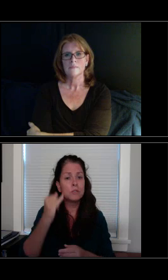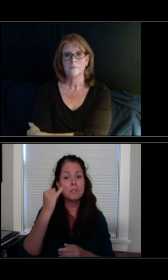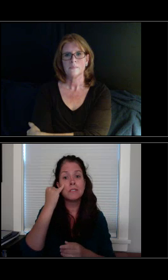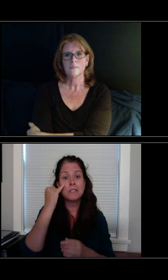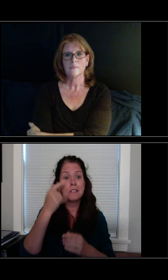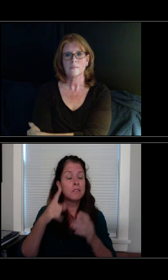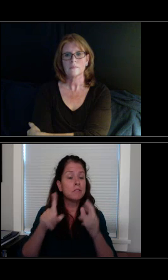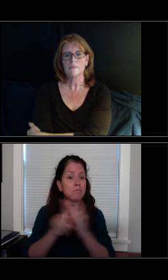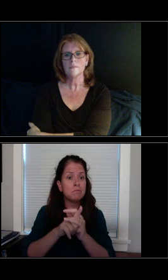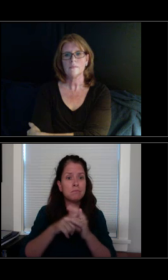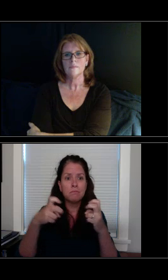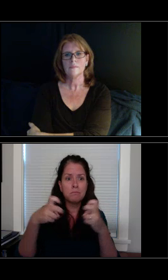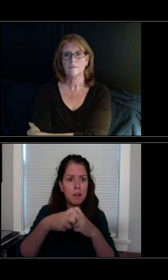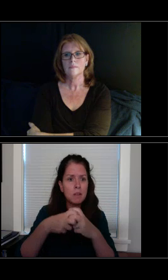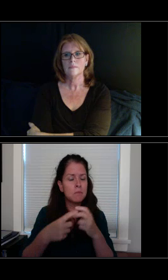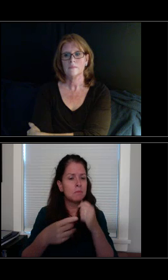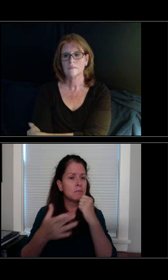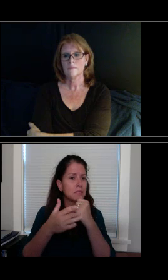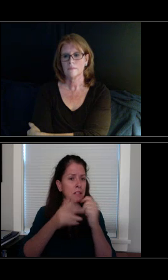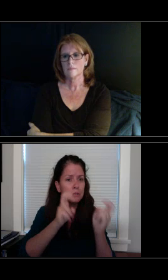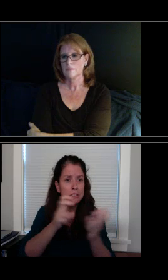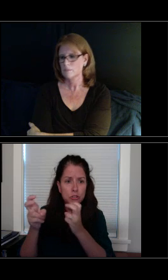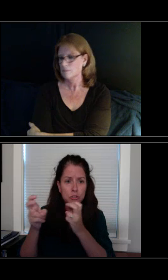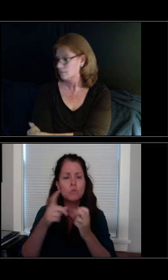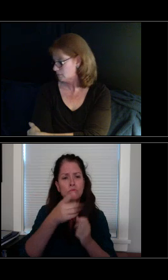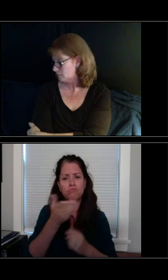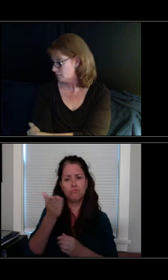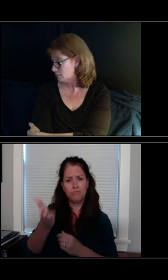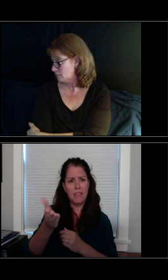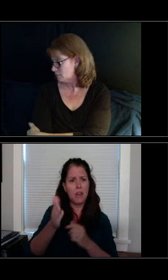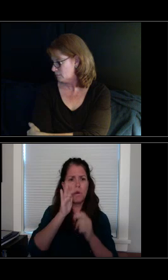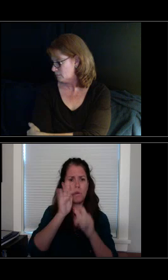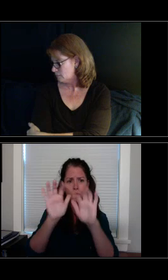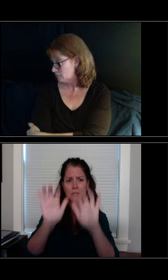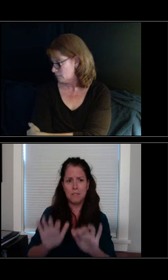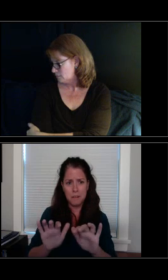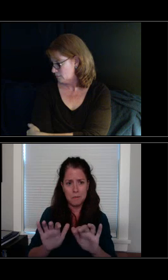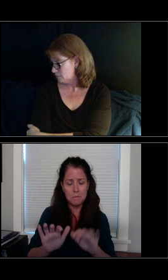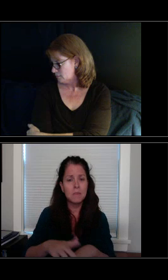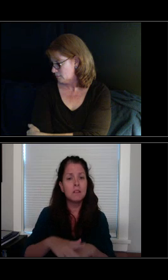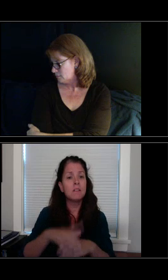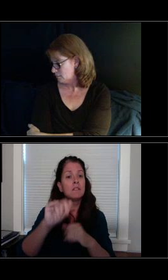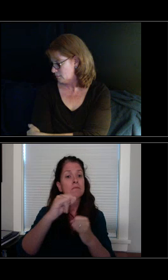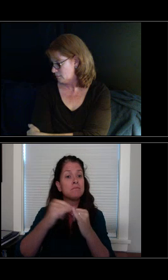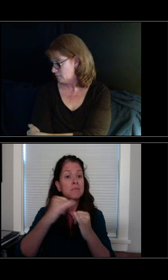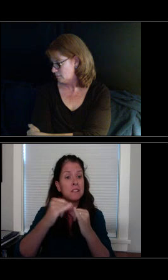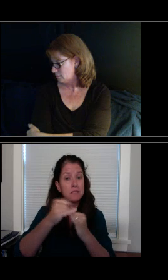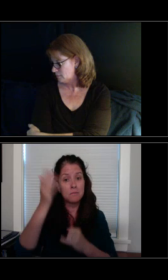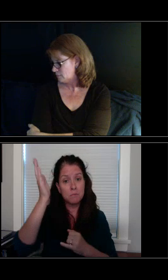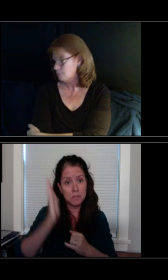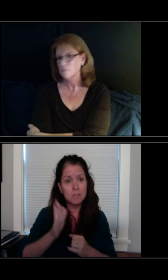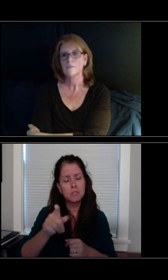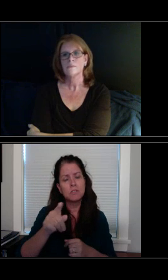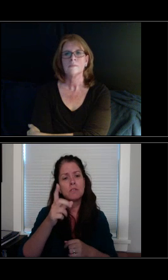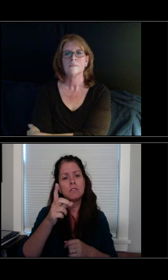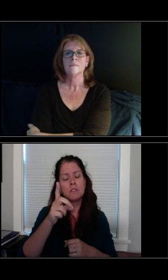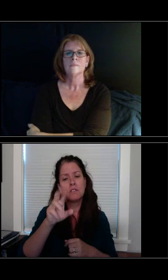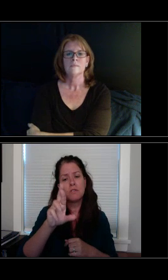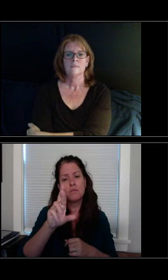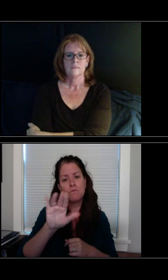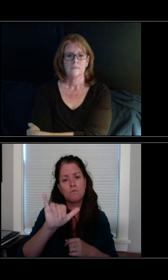communicate directly with the organizers if a technical problem shows up or if you're having some kind of issues, you can type to